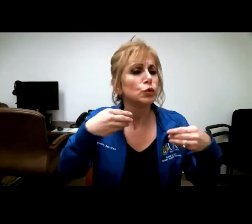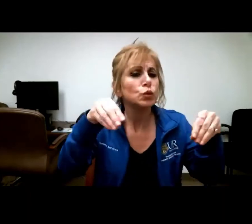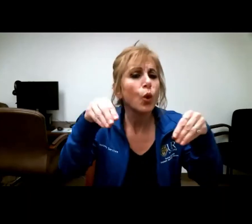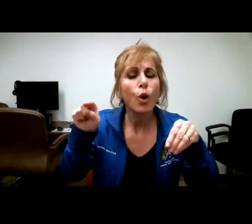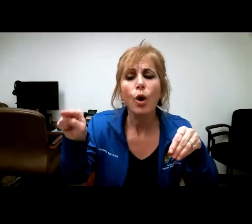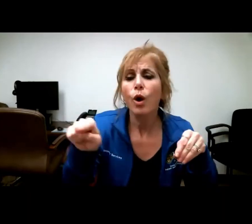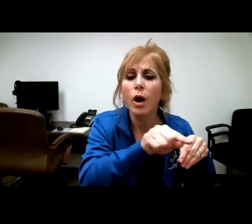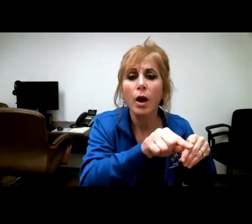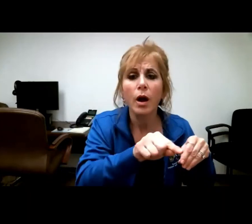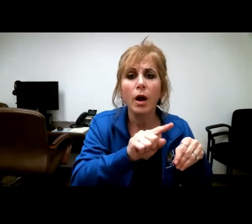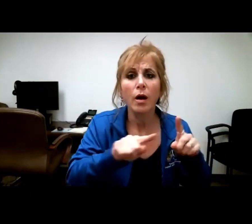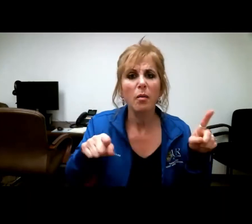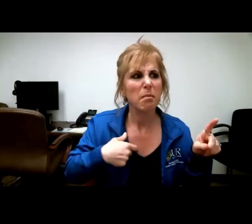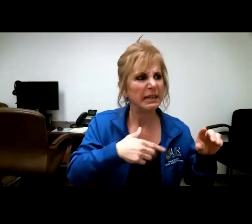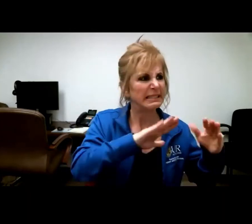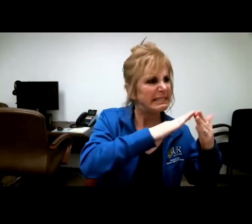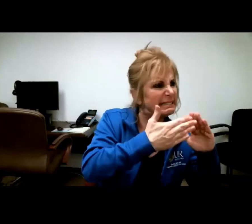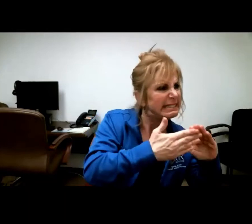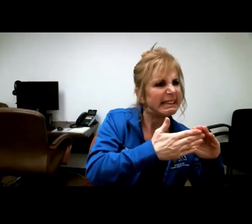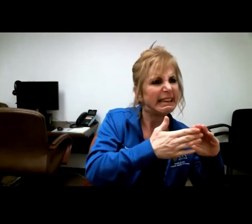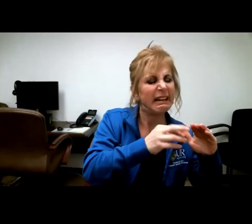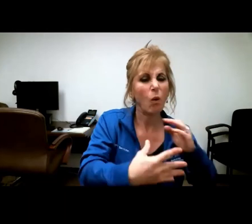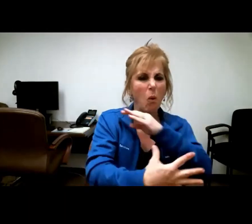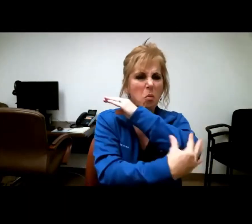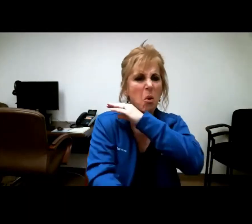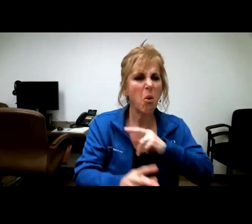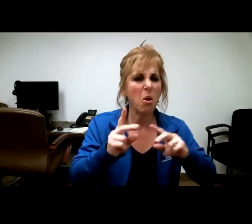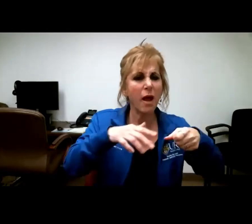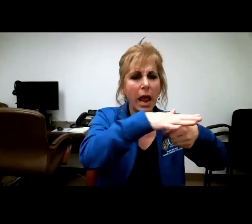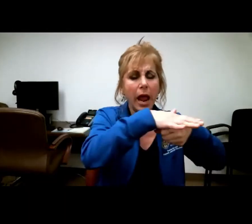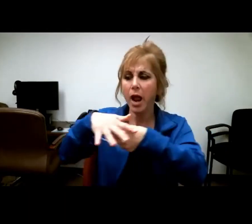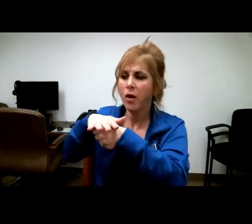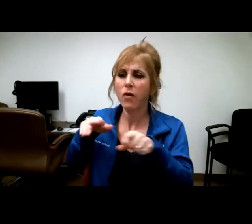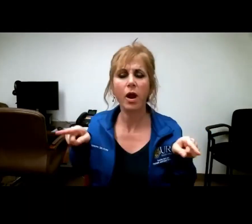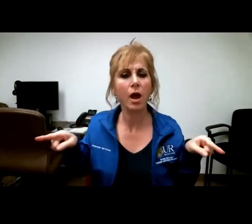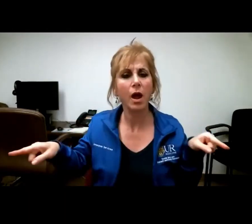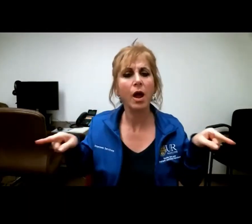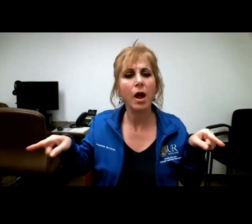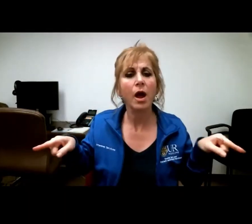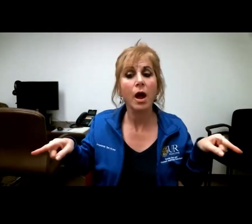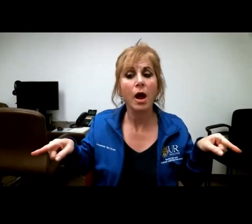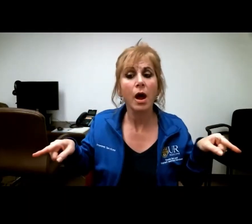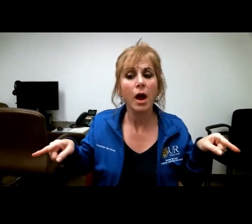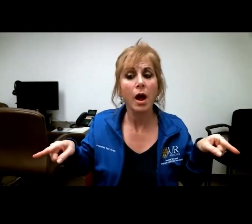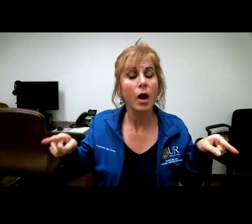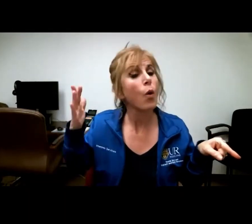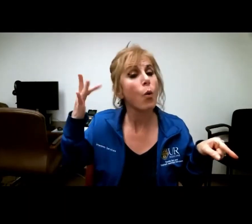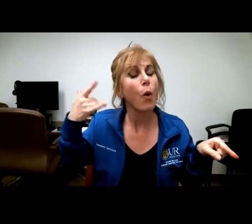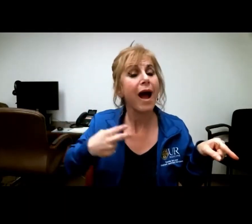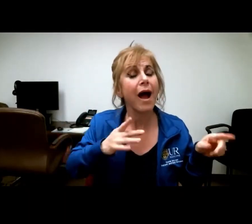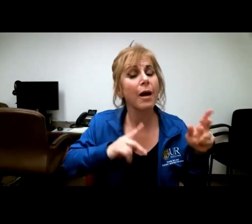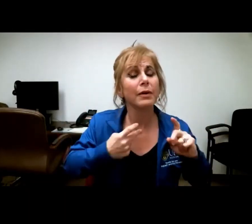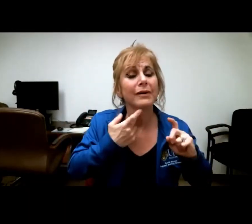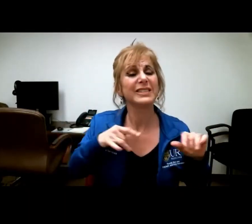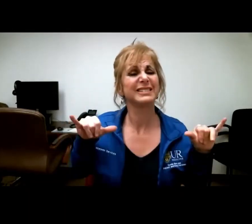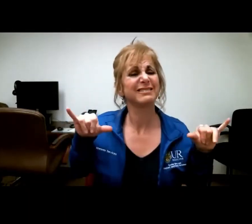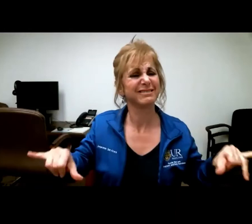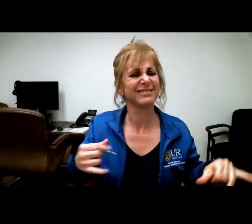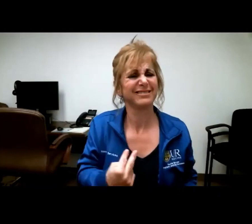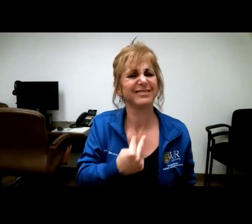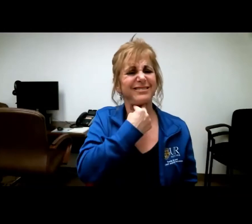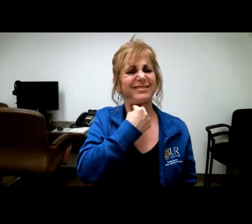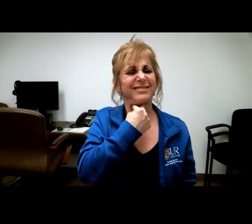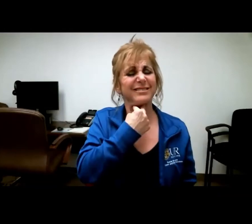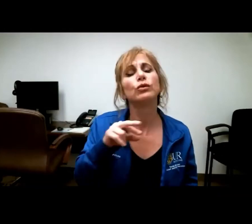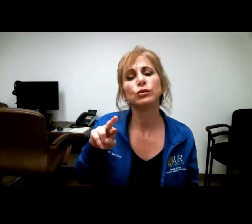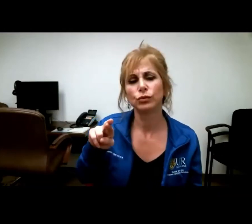health. And it shows how chronic exposure to racism has a weathering effect on the mind and body and their ability